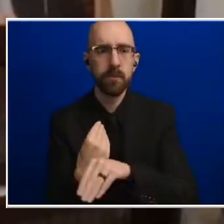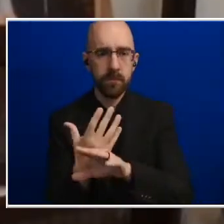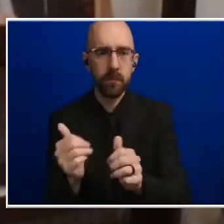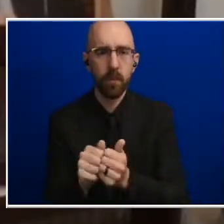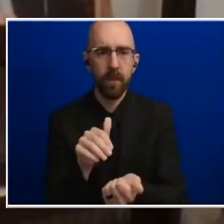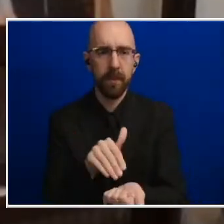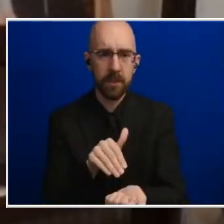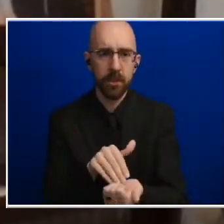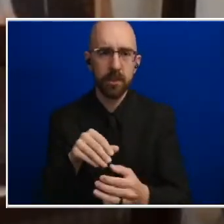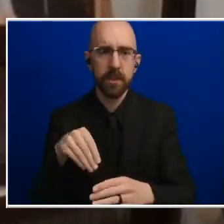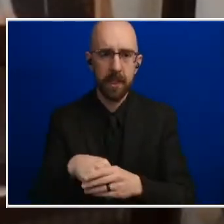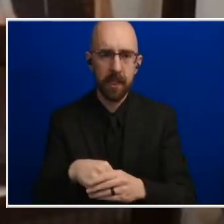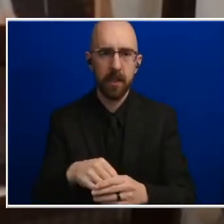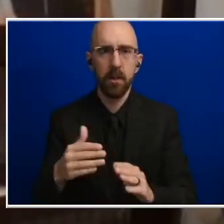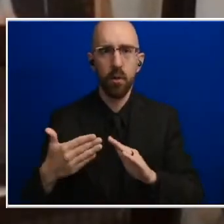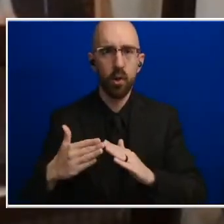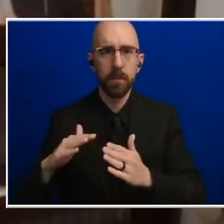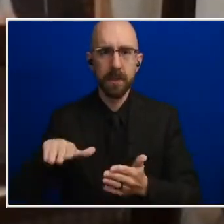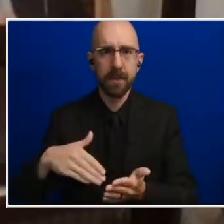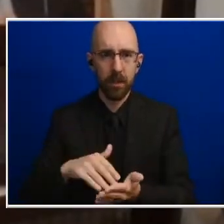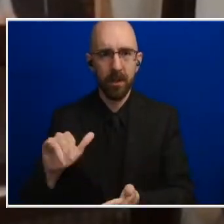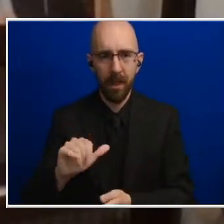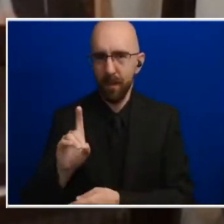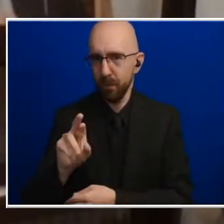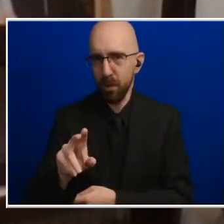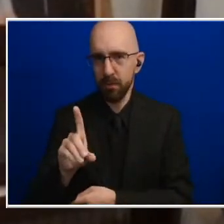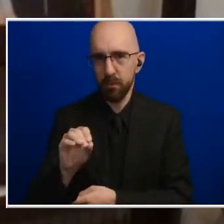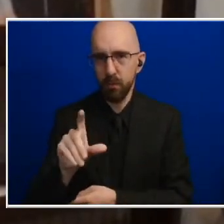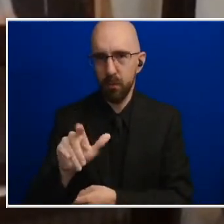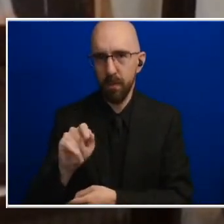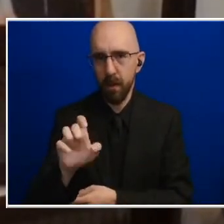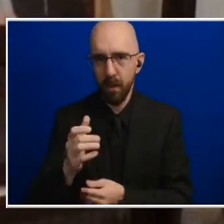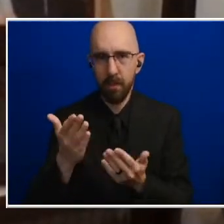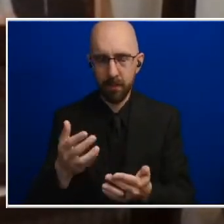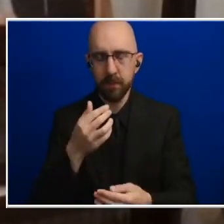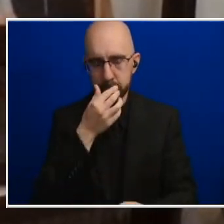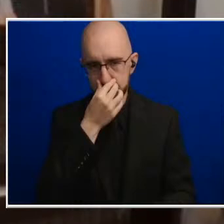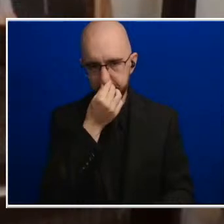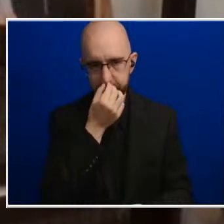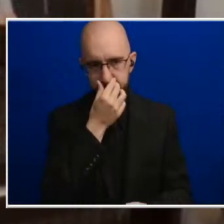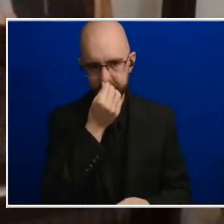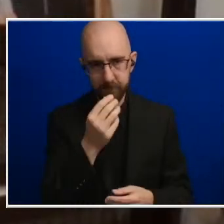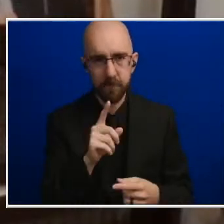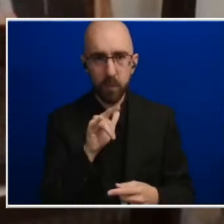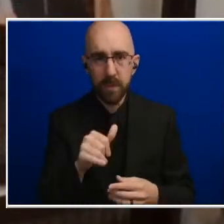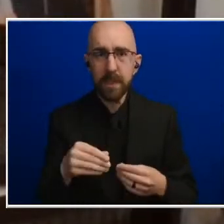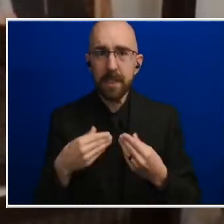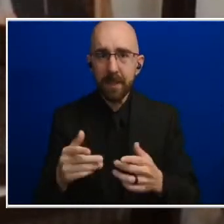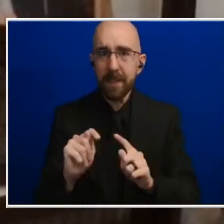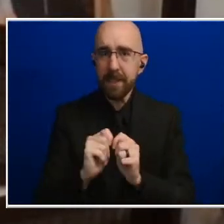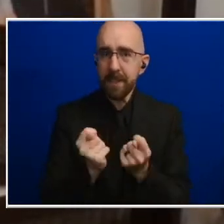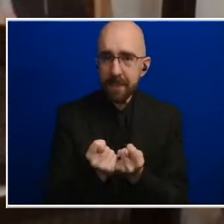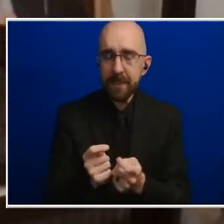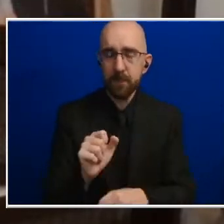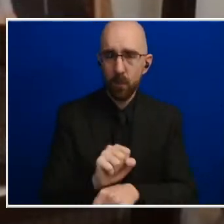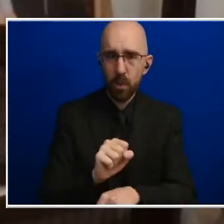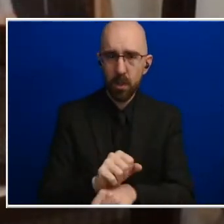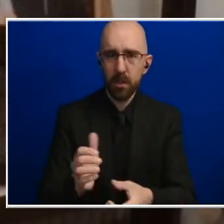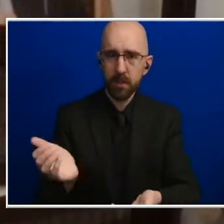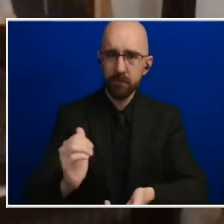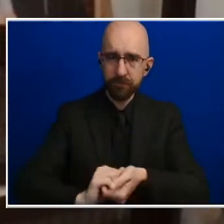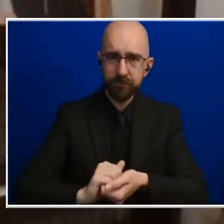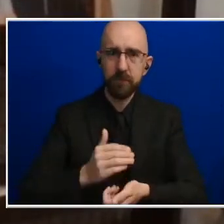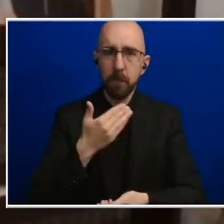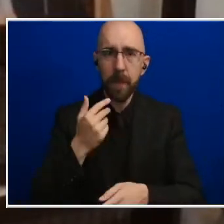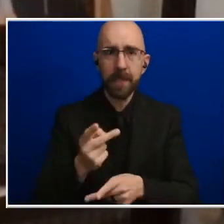in urban centers like Dr. Doolittle to really give that team-based work and the best care close to home.